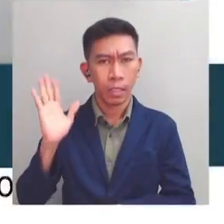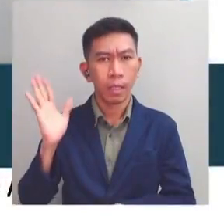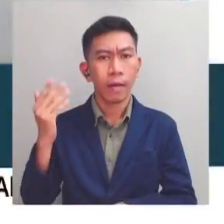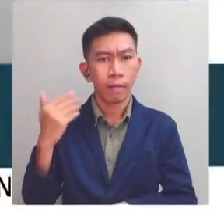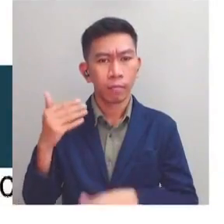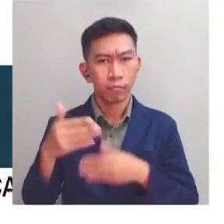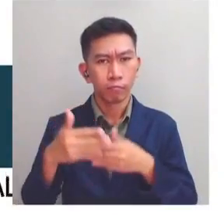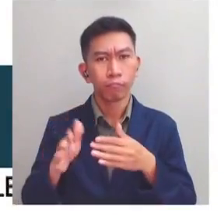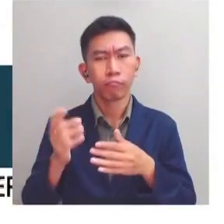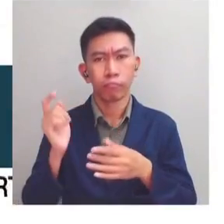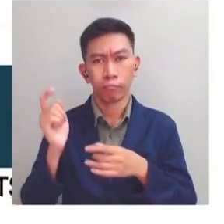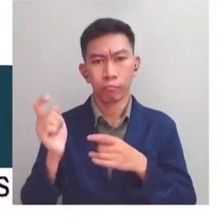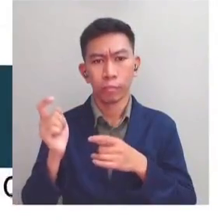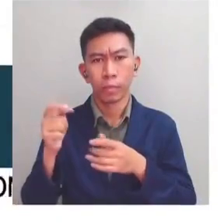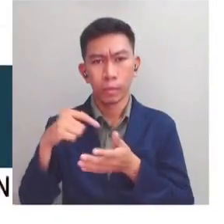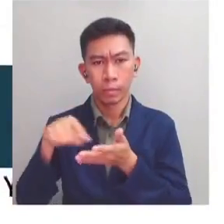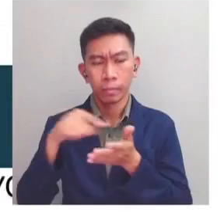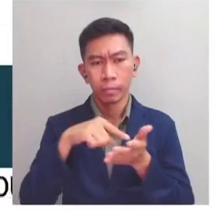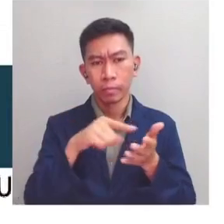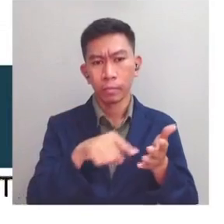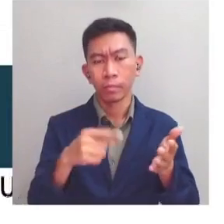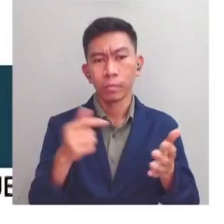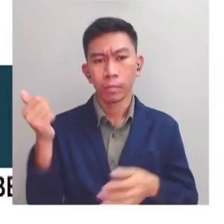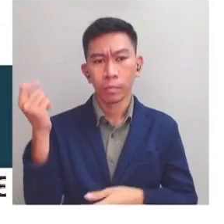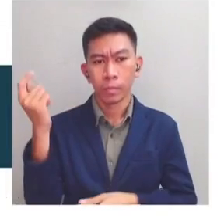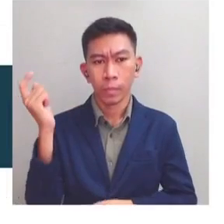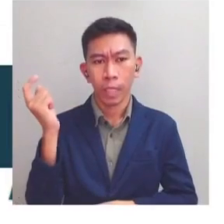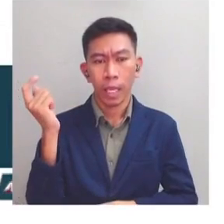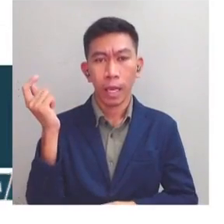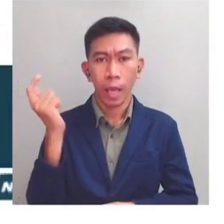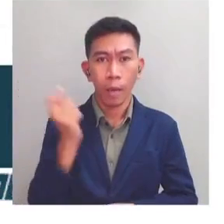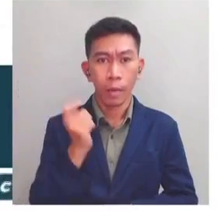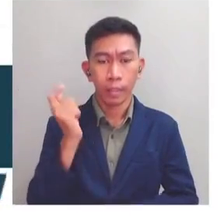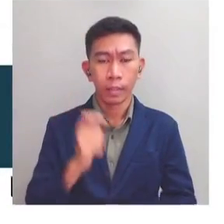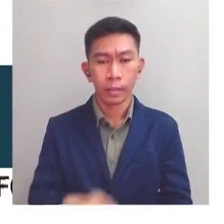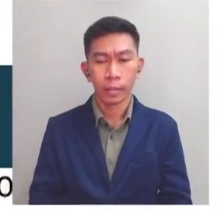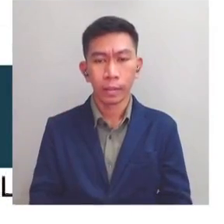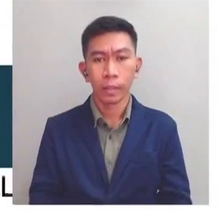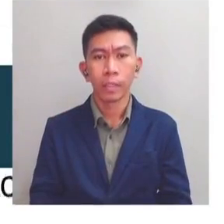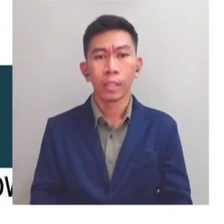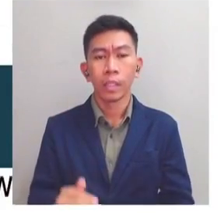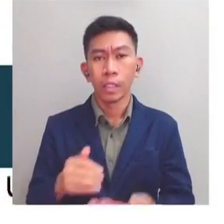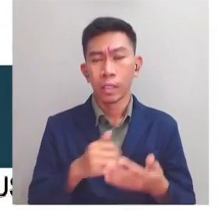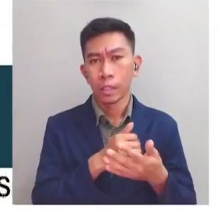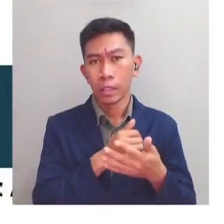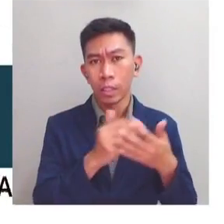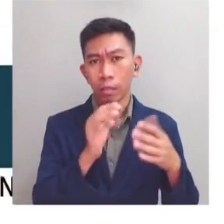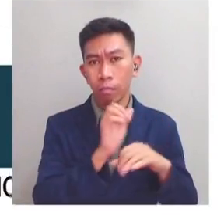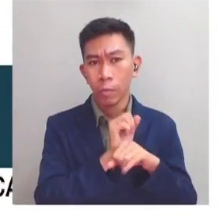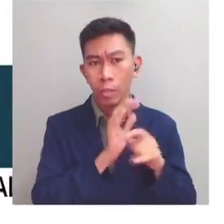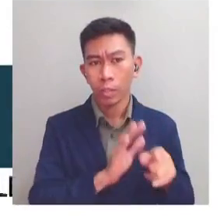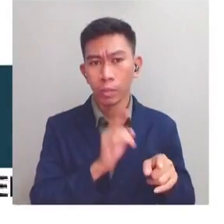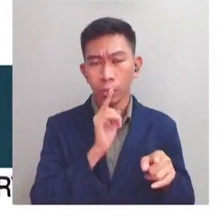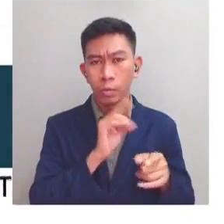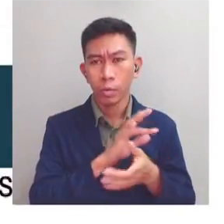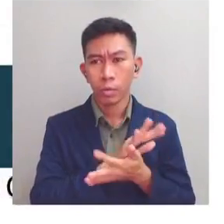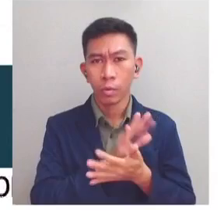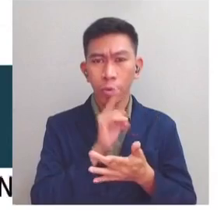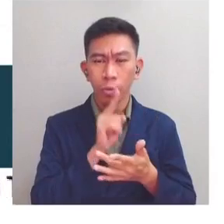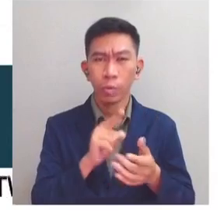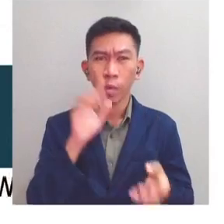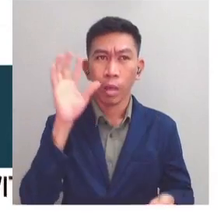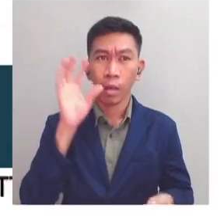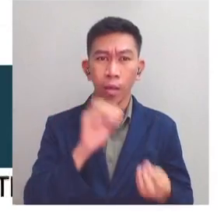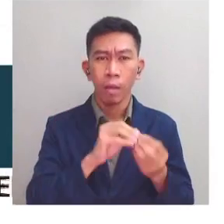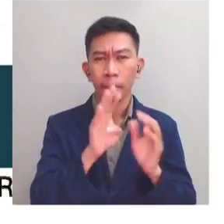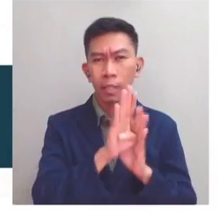The arrears to pay our health workers who work during the time of COVID is actually billions of pesos. And there was no